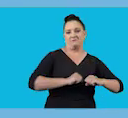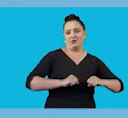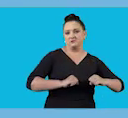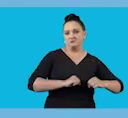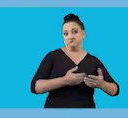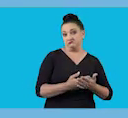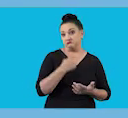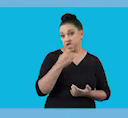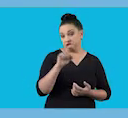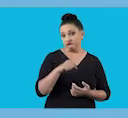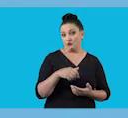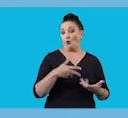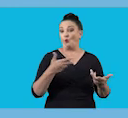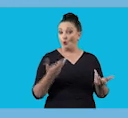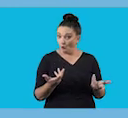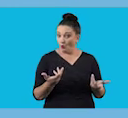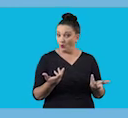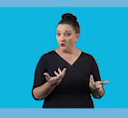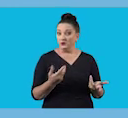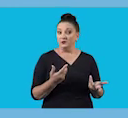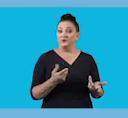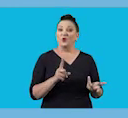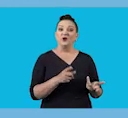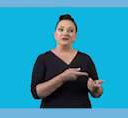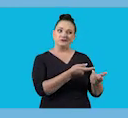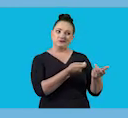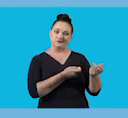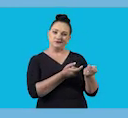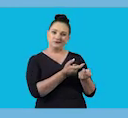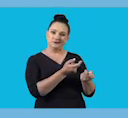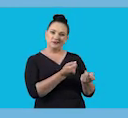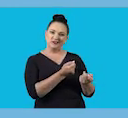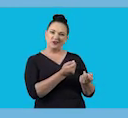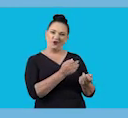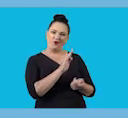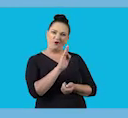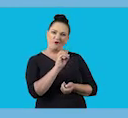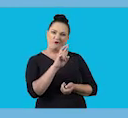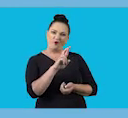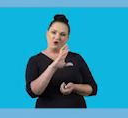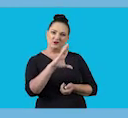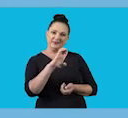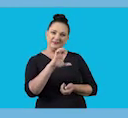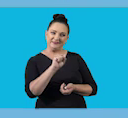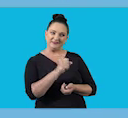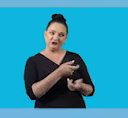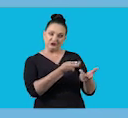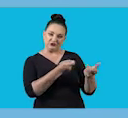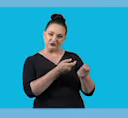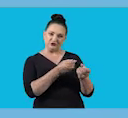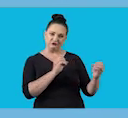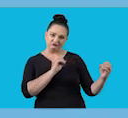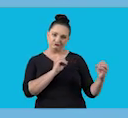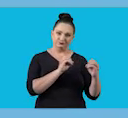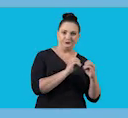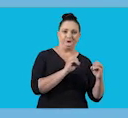say spaces, or you can also say attractive forces.